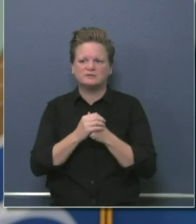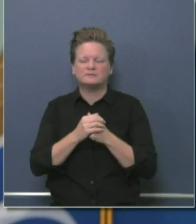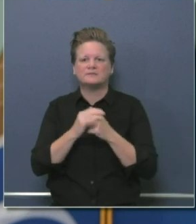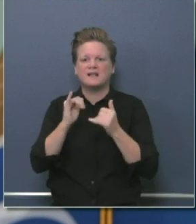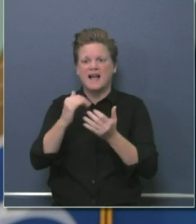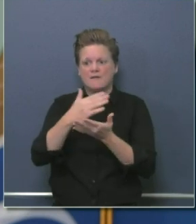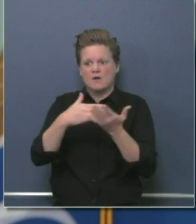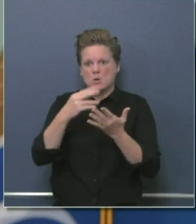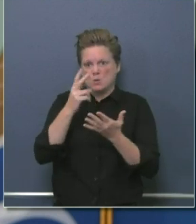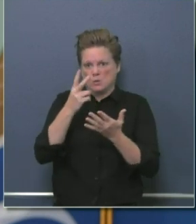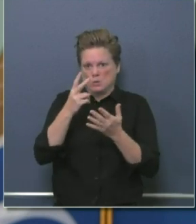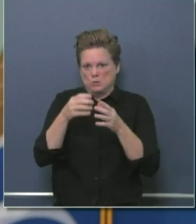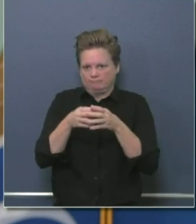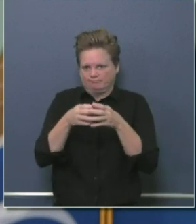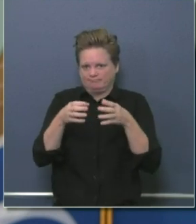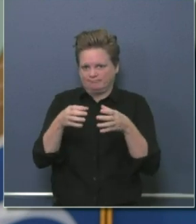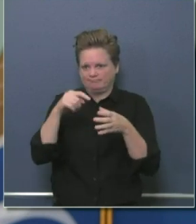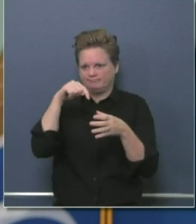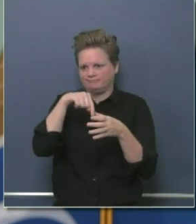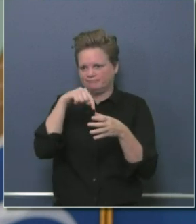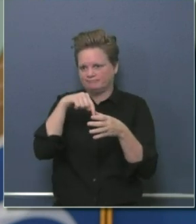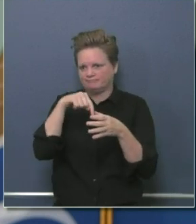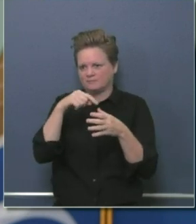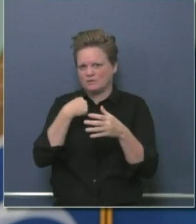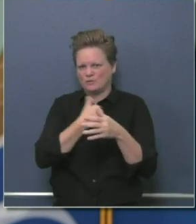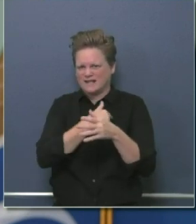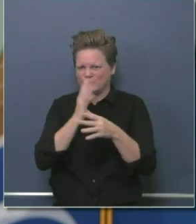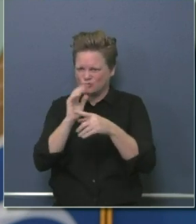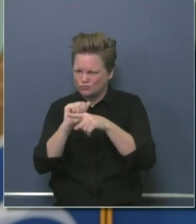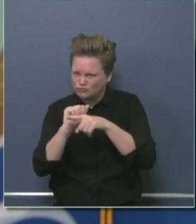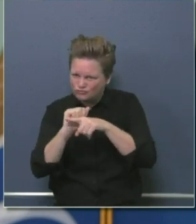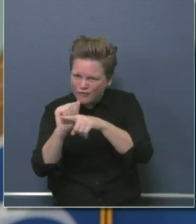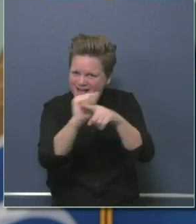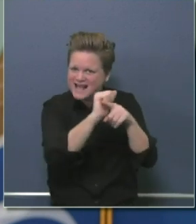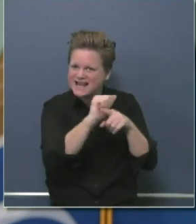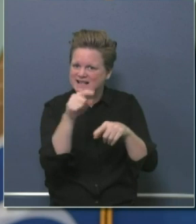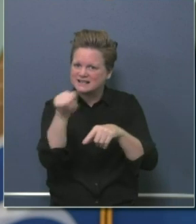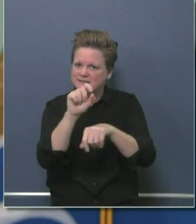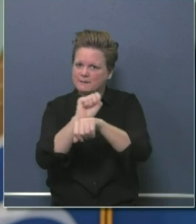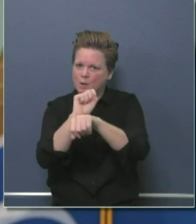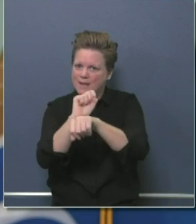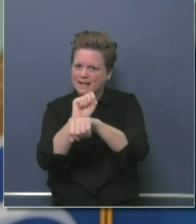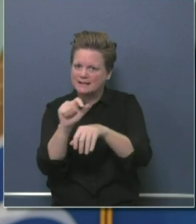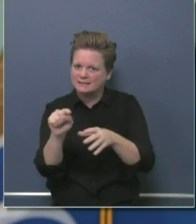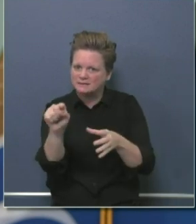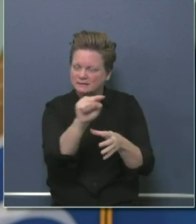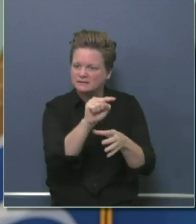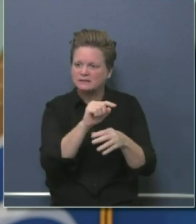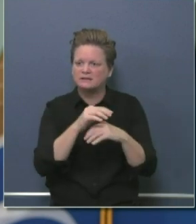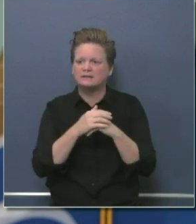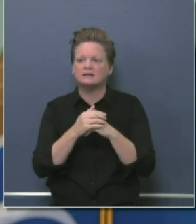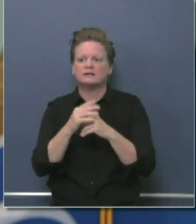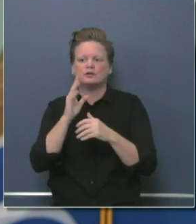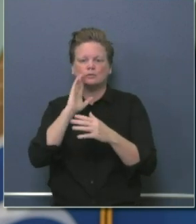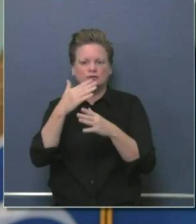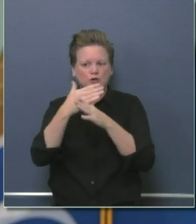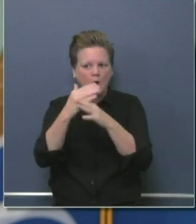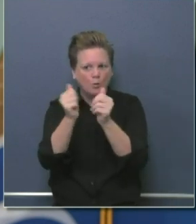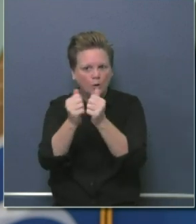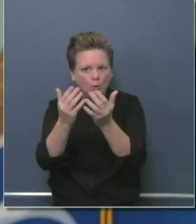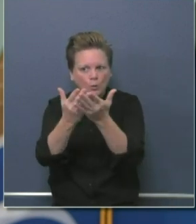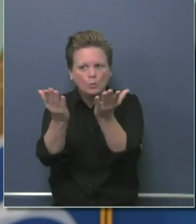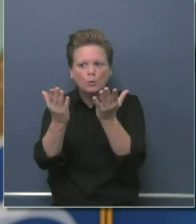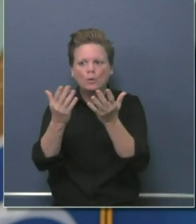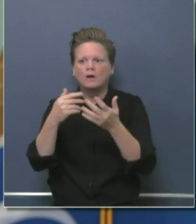virtual academy and the data management system that we've now procured. They'll be up and running, sharing data and information in real time to counties